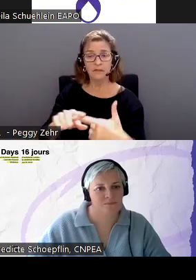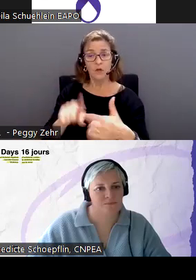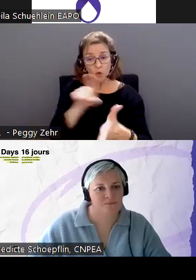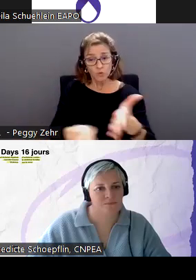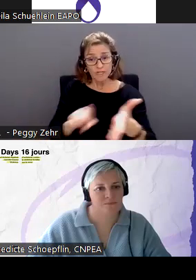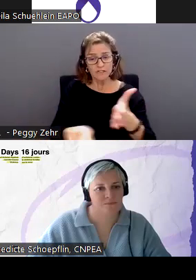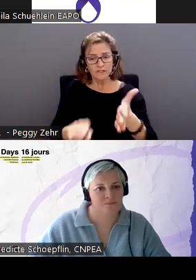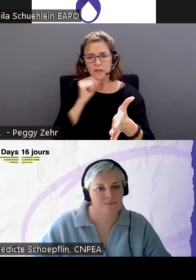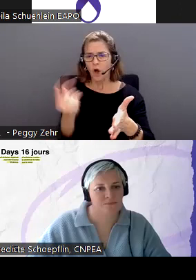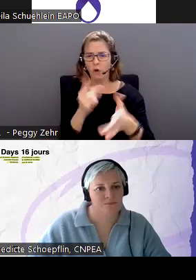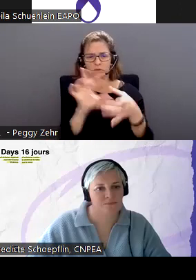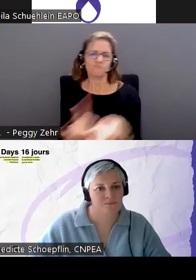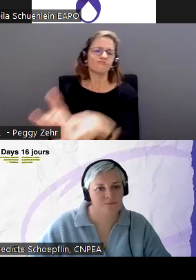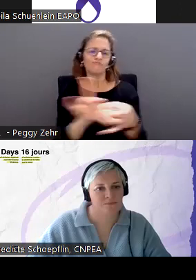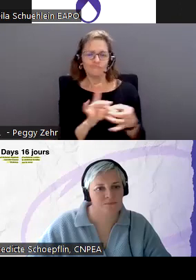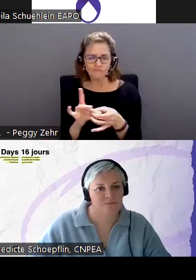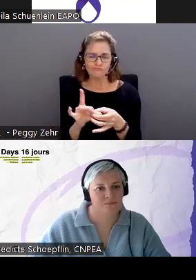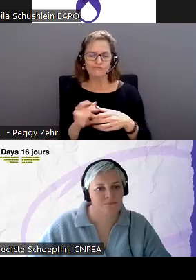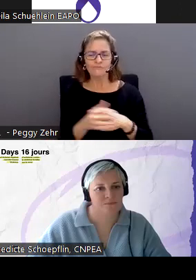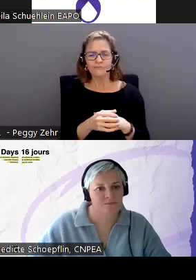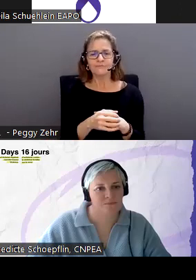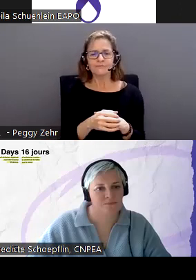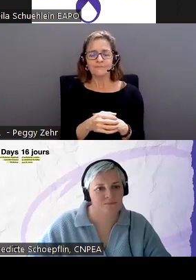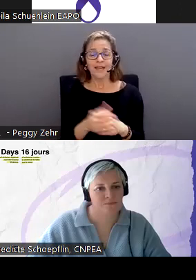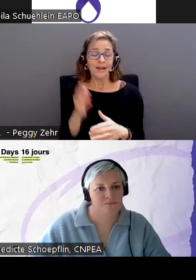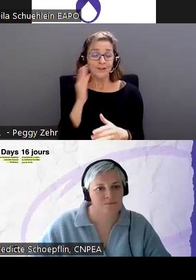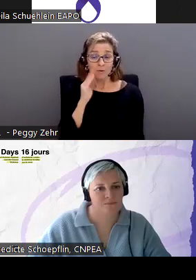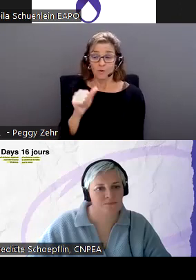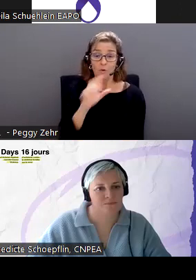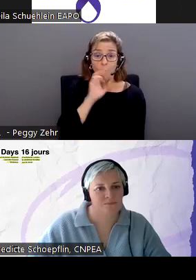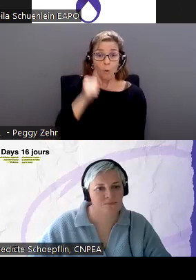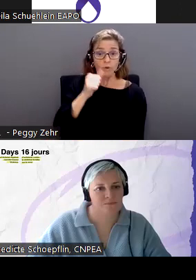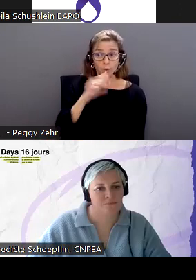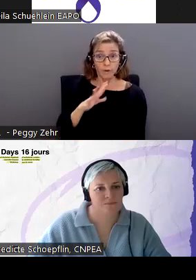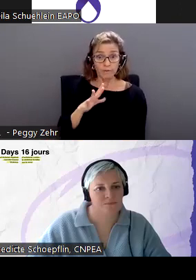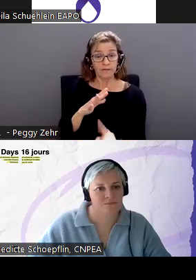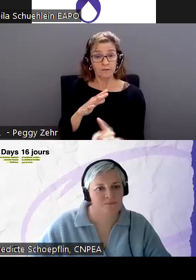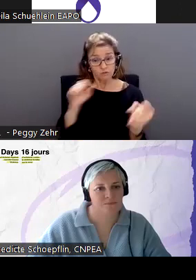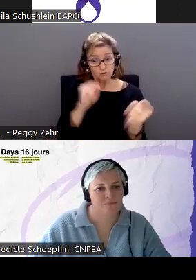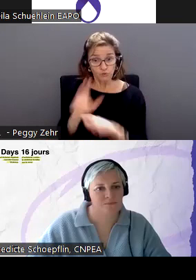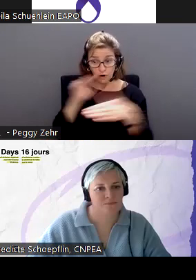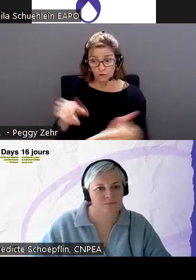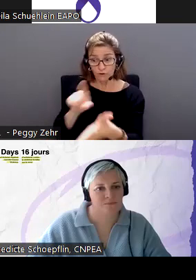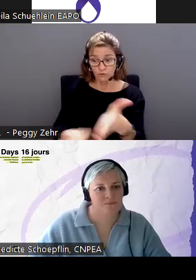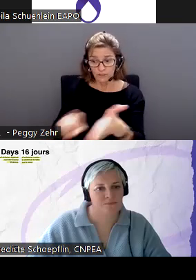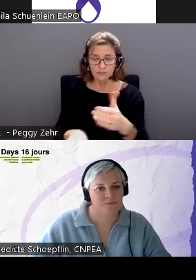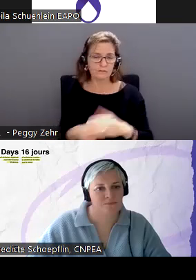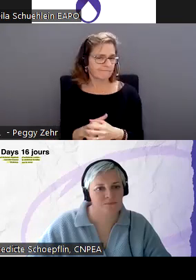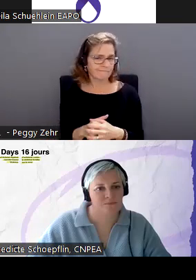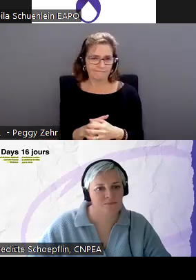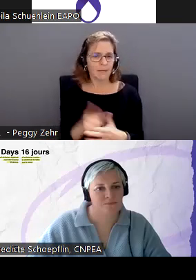as you probably know, older women are under-researched generally for some of the reasons that I said a couple of minutes